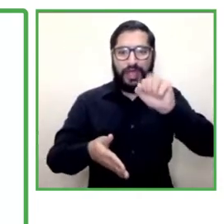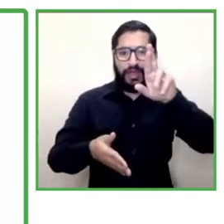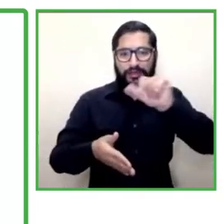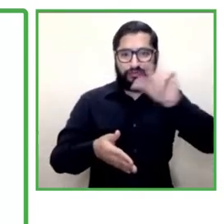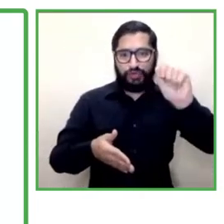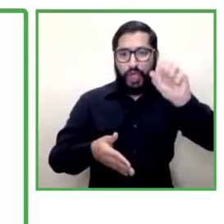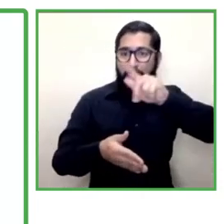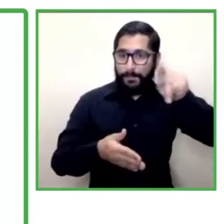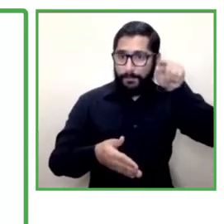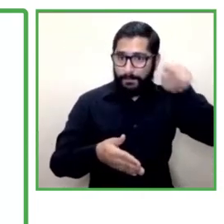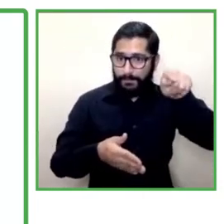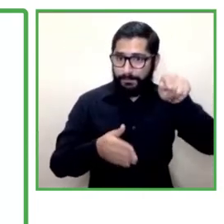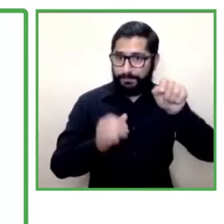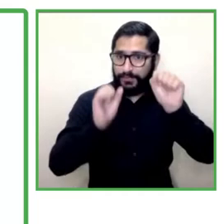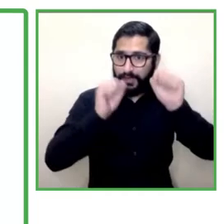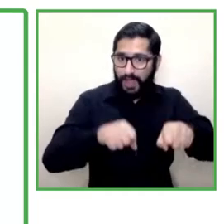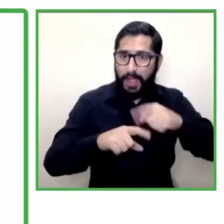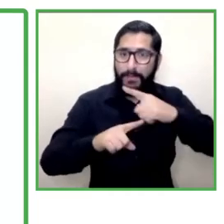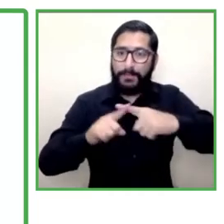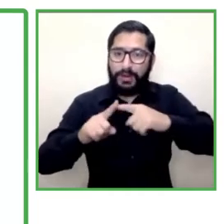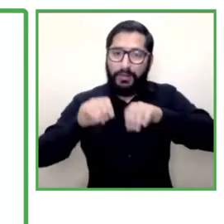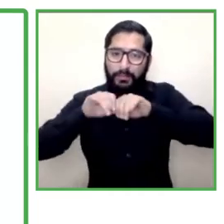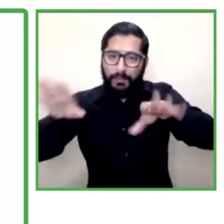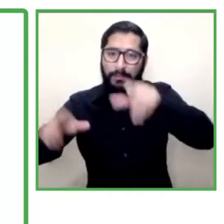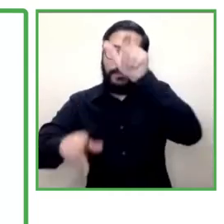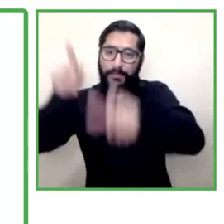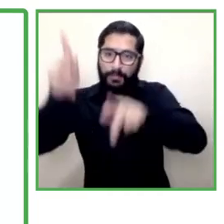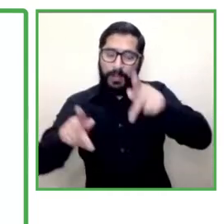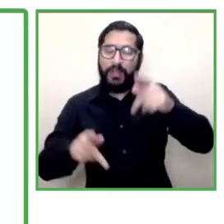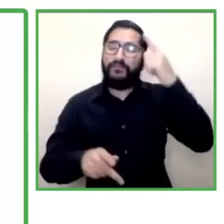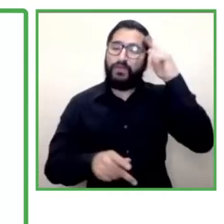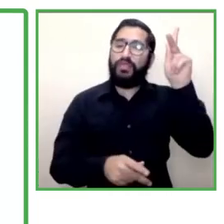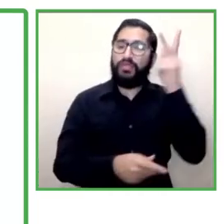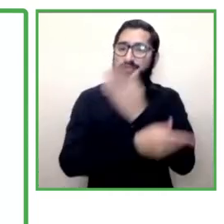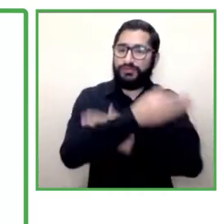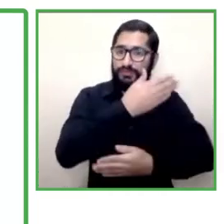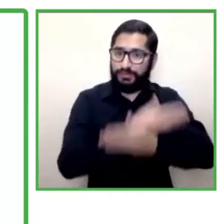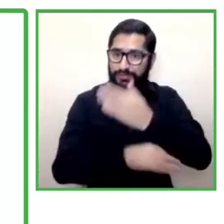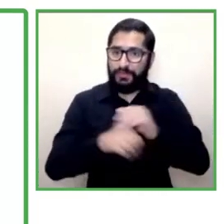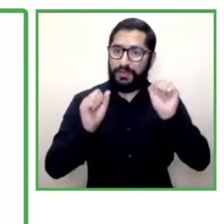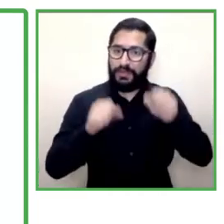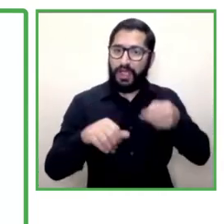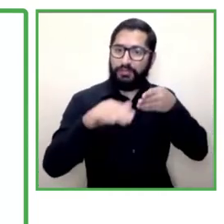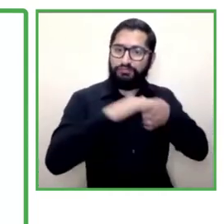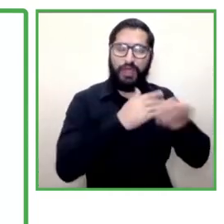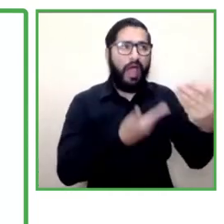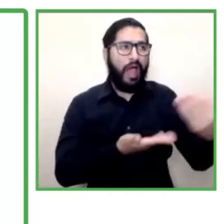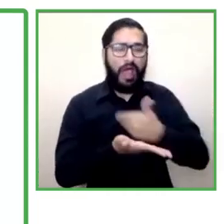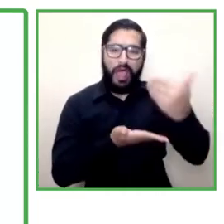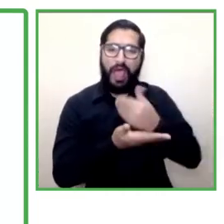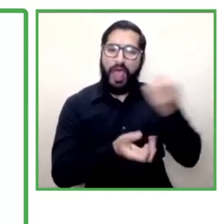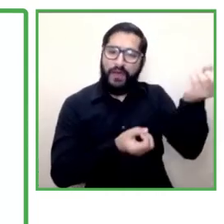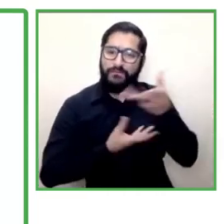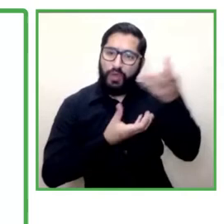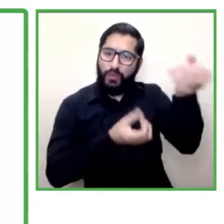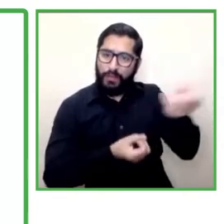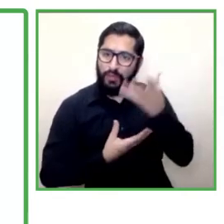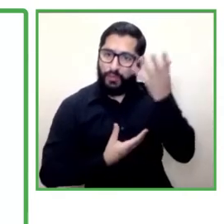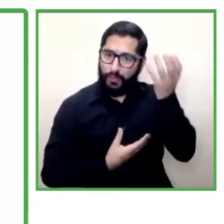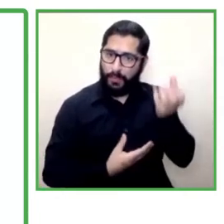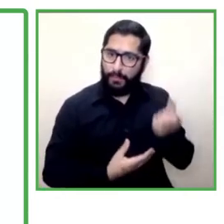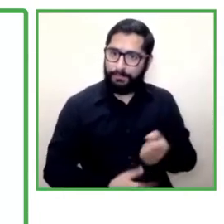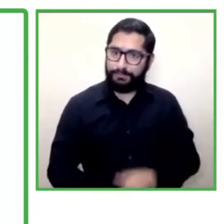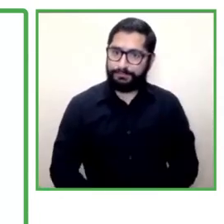Lazarillo could be a channel for people with disabilities to access information and also